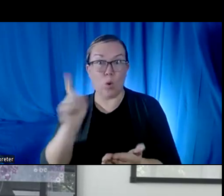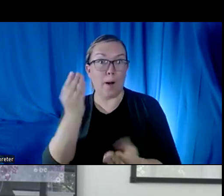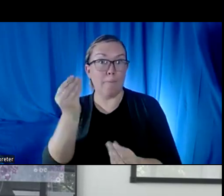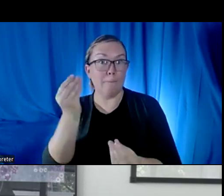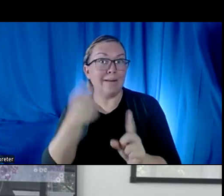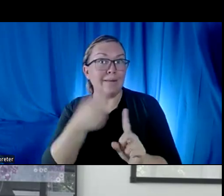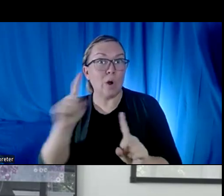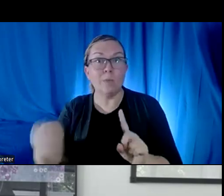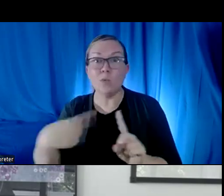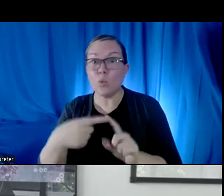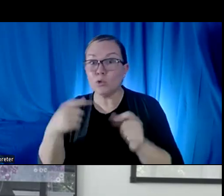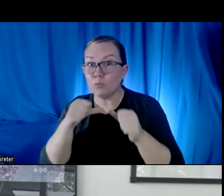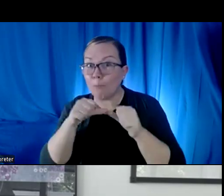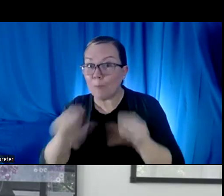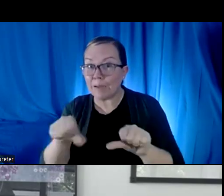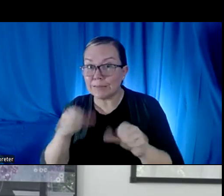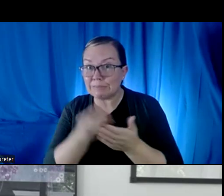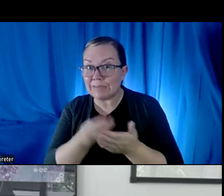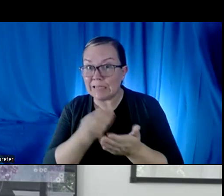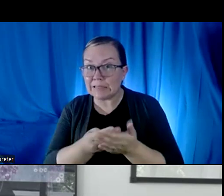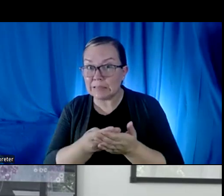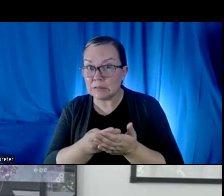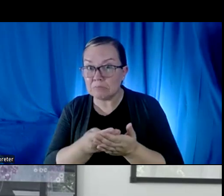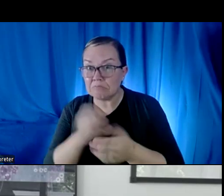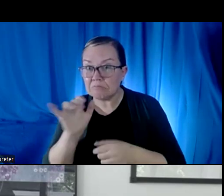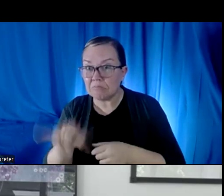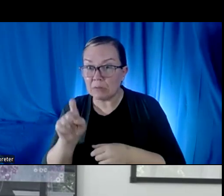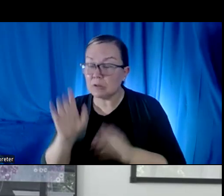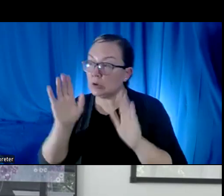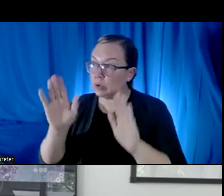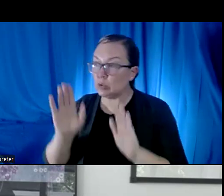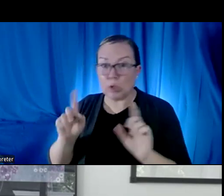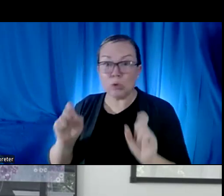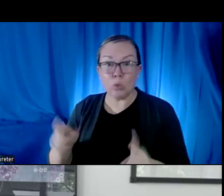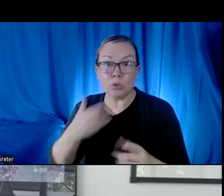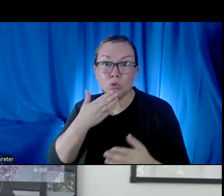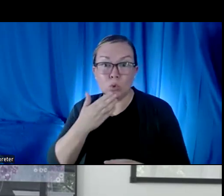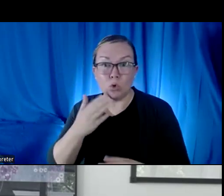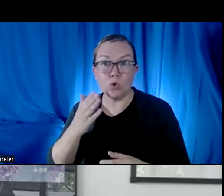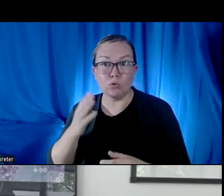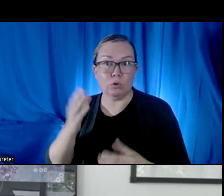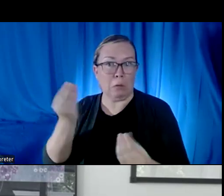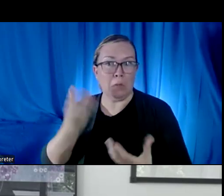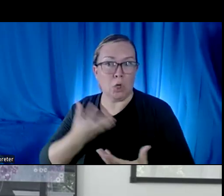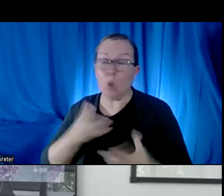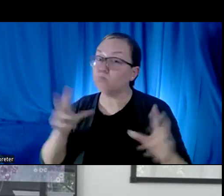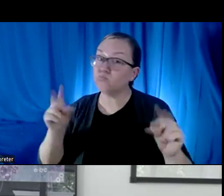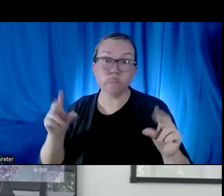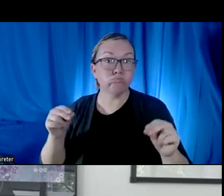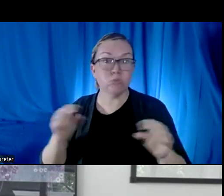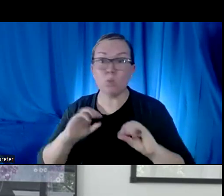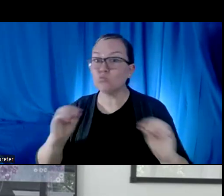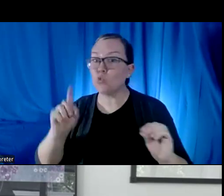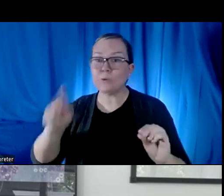from when depositing money into the account? It's a great question. Thanks for flagging it. No, there is